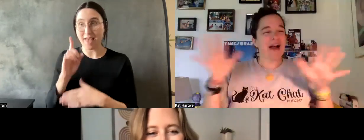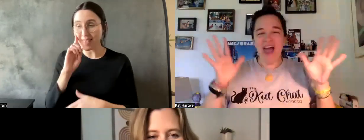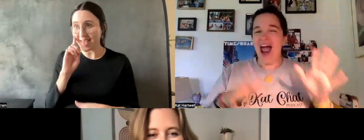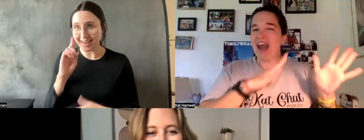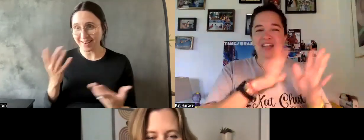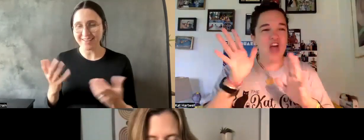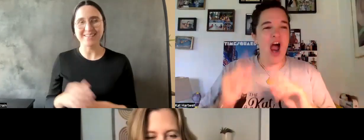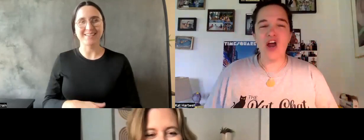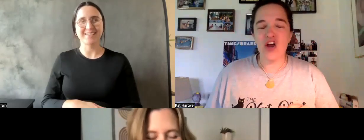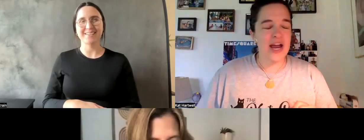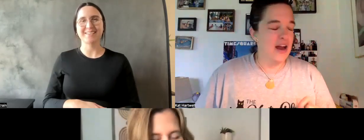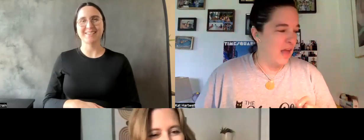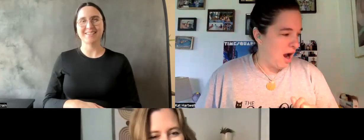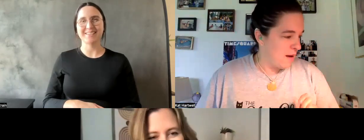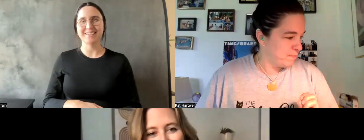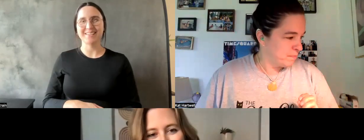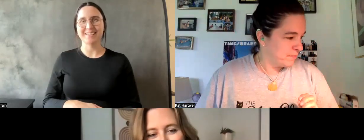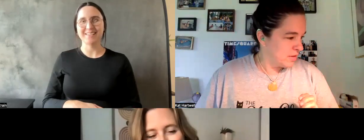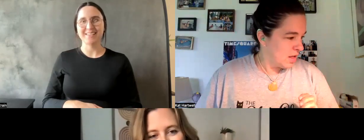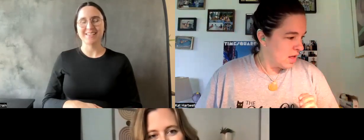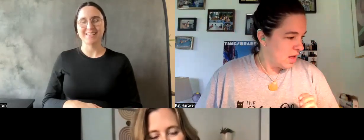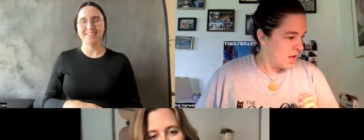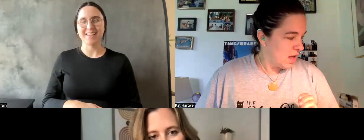know. I But know. then that got her in